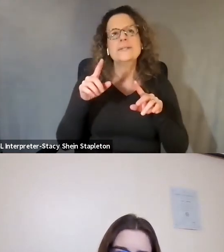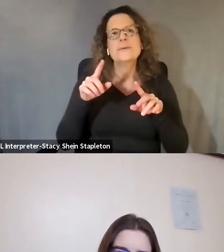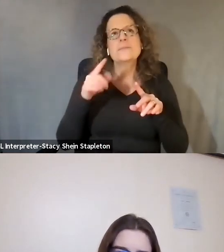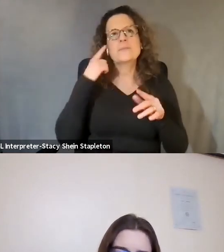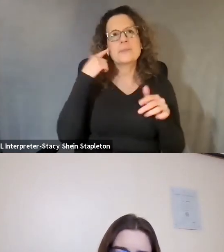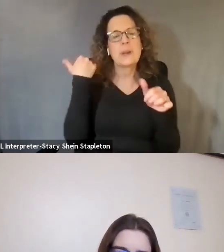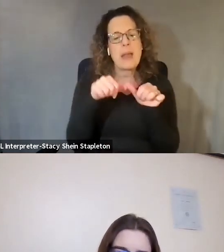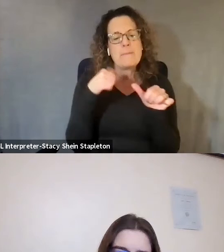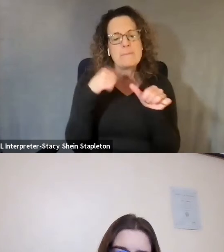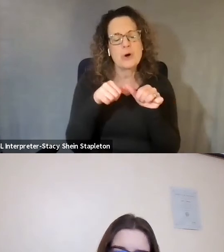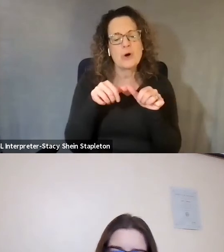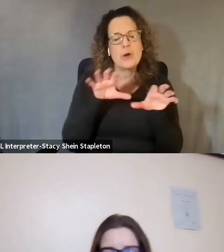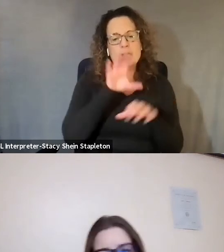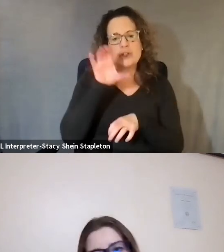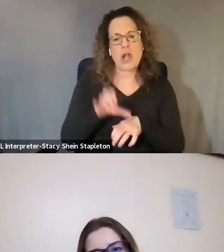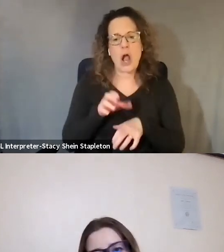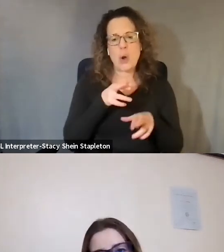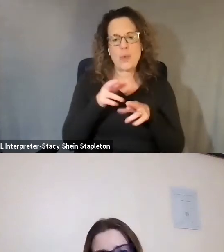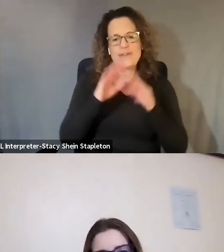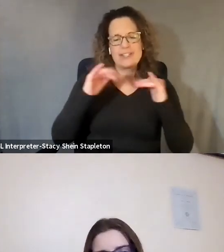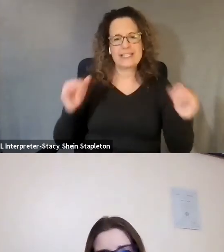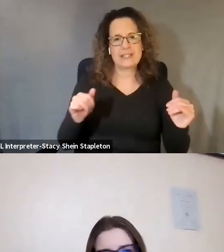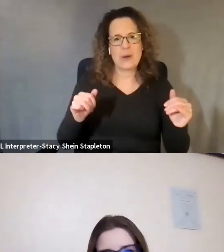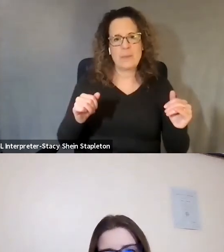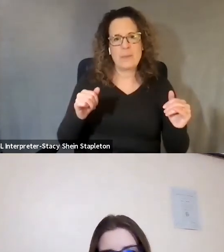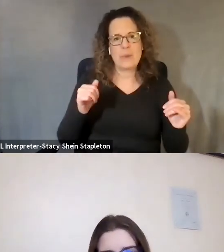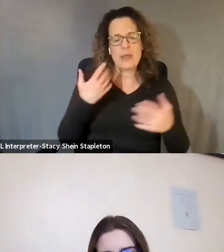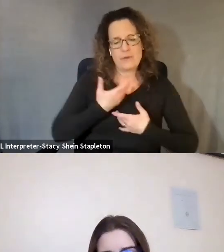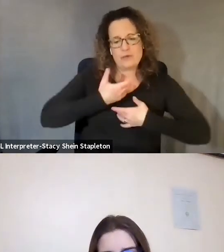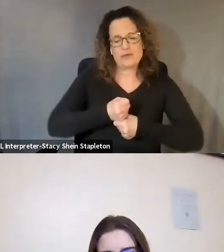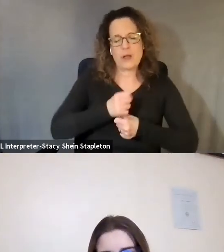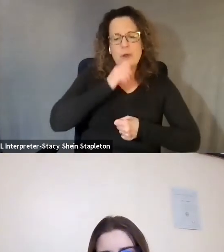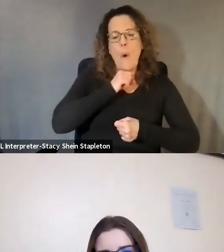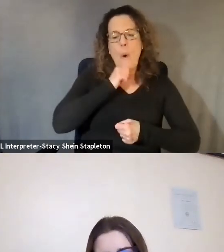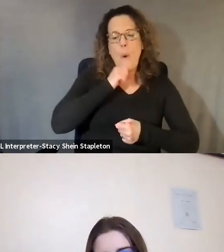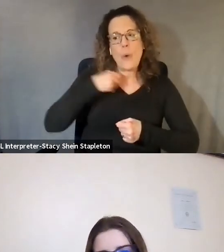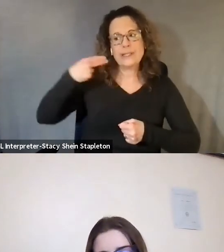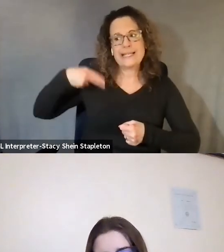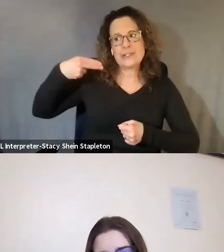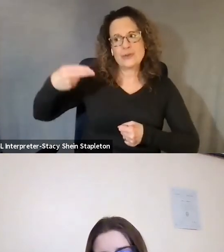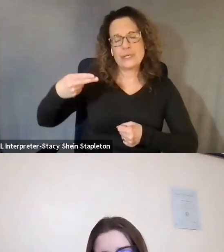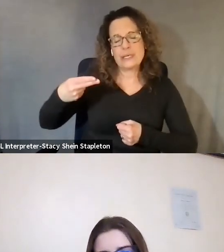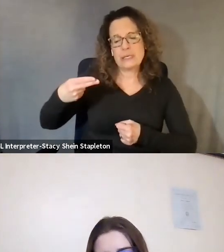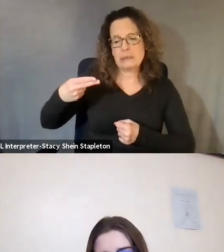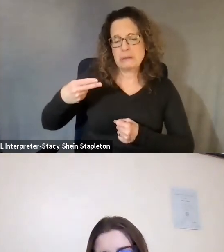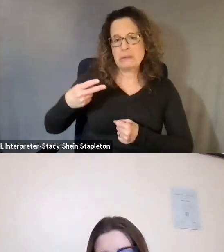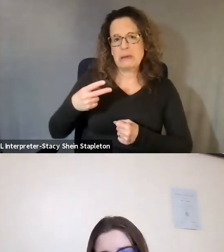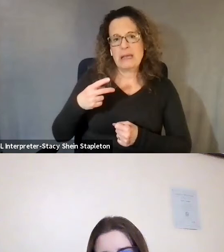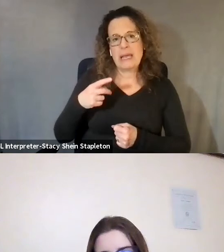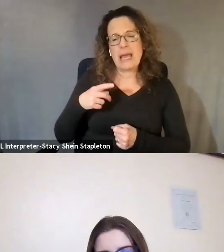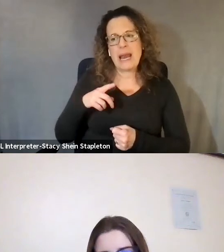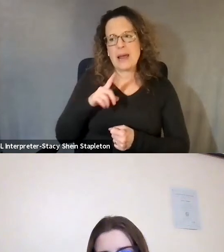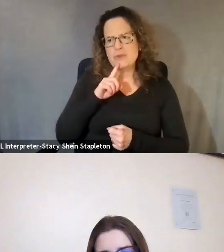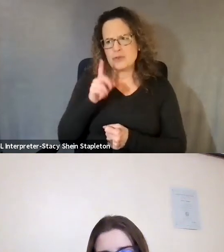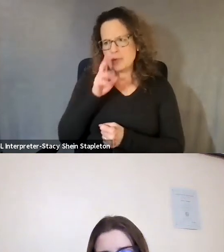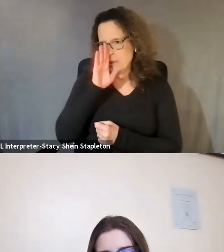the Chicago River system, if you trust those old historical accounts, and I don't think LaSalle had a reason to